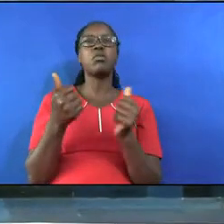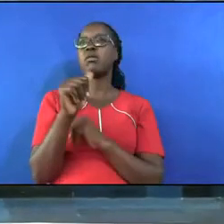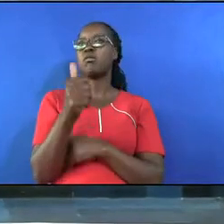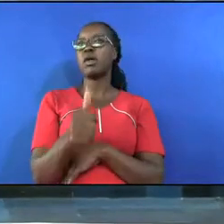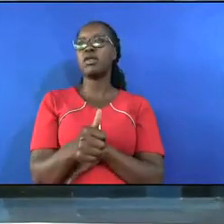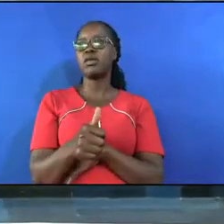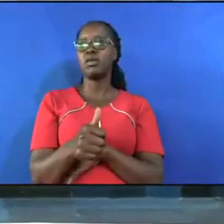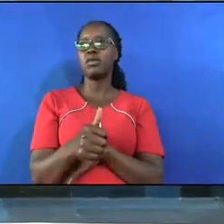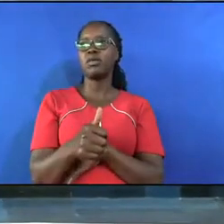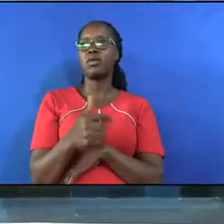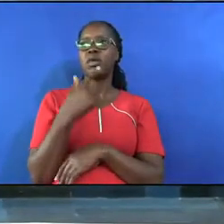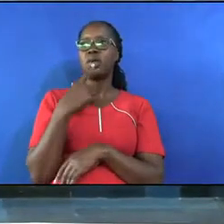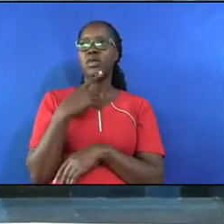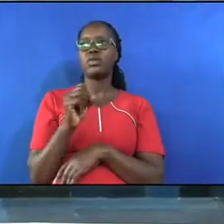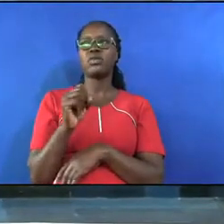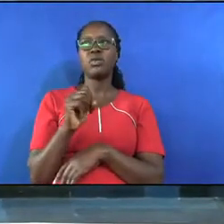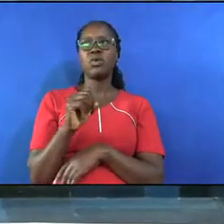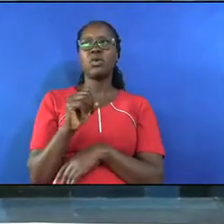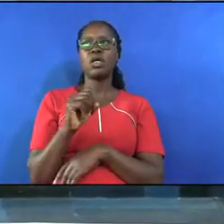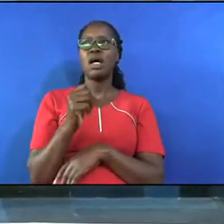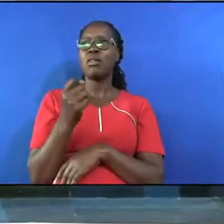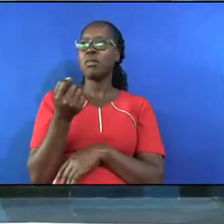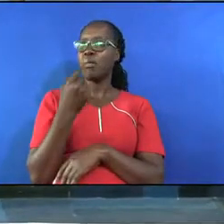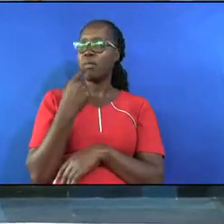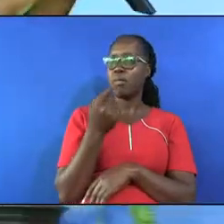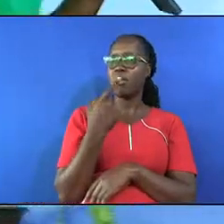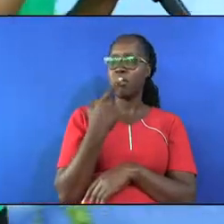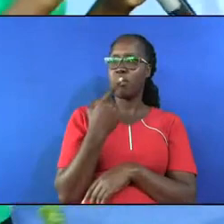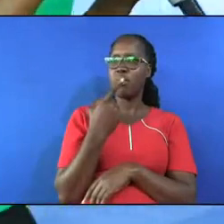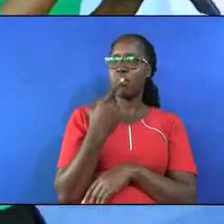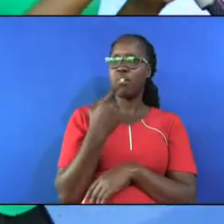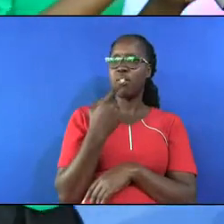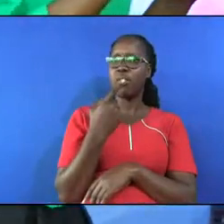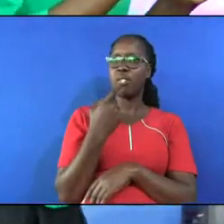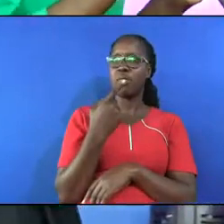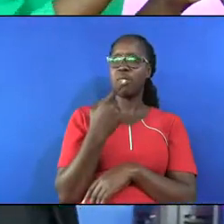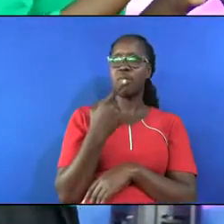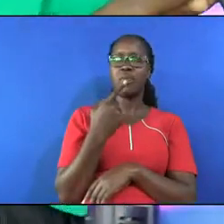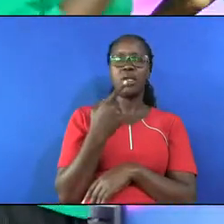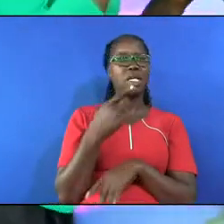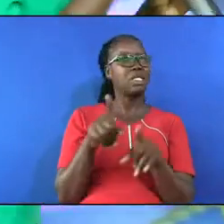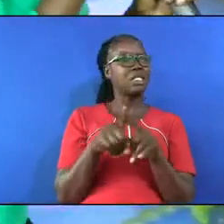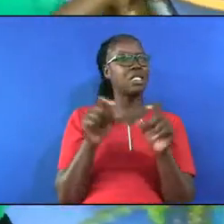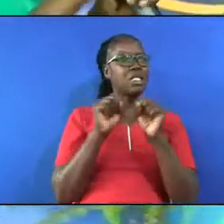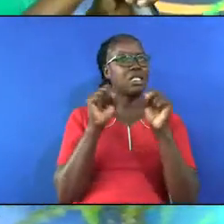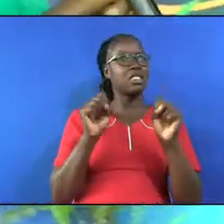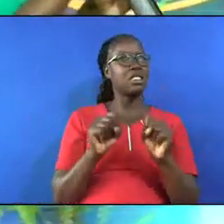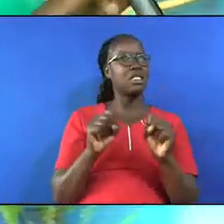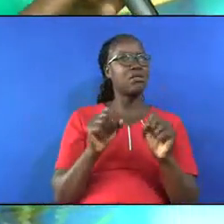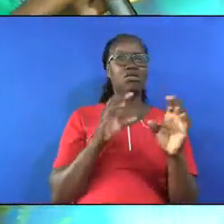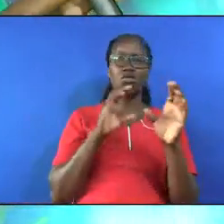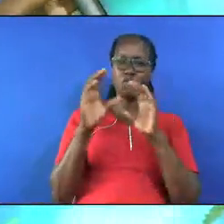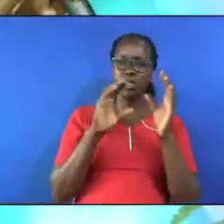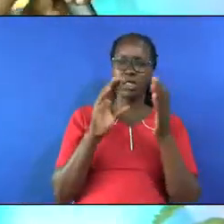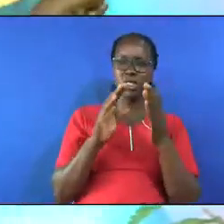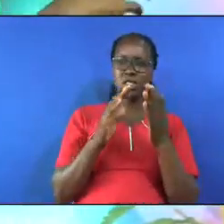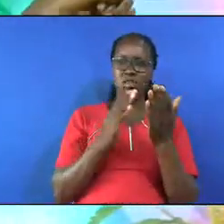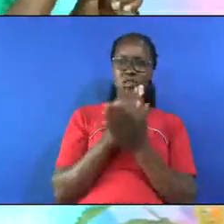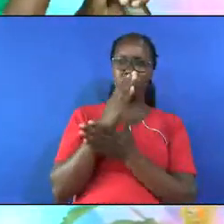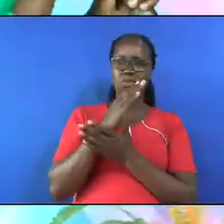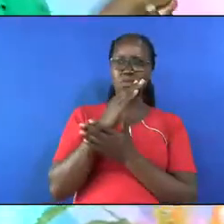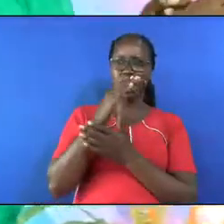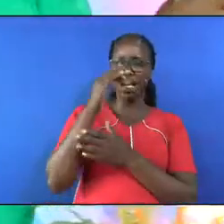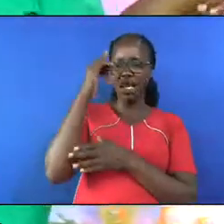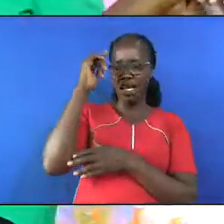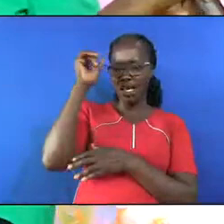problem of dehydration. And so by taking these painkillers, this guy is telling the system, the system is trying to communicate through the headache,